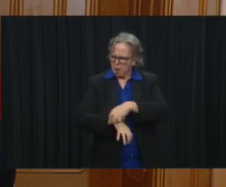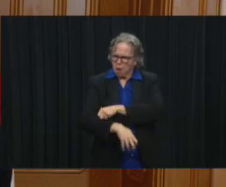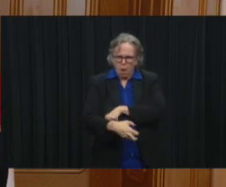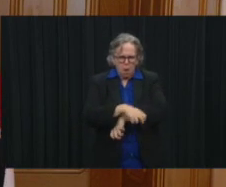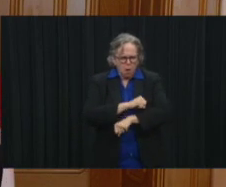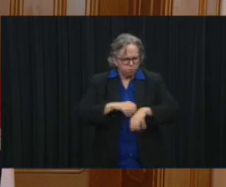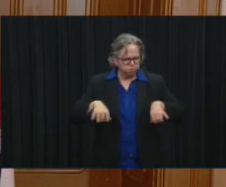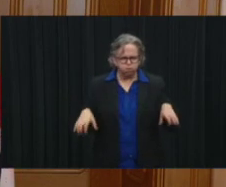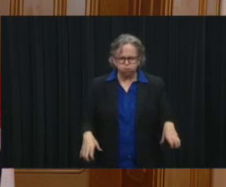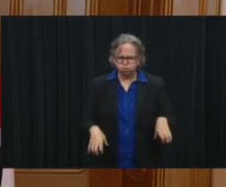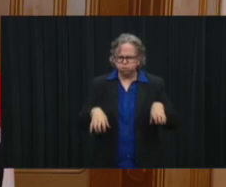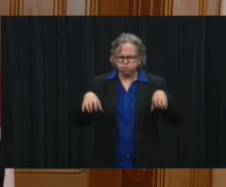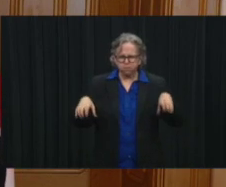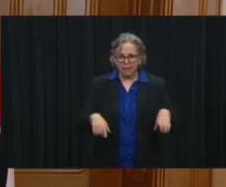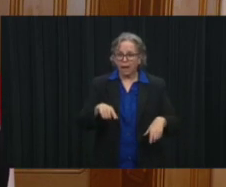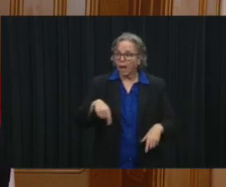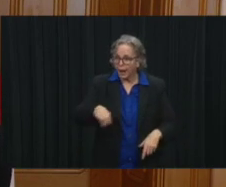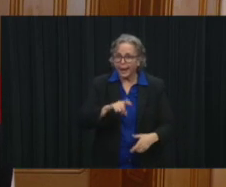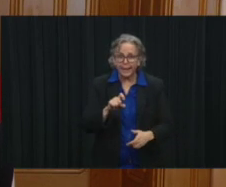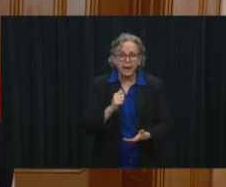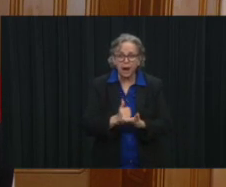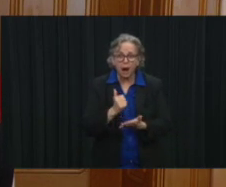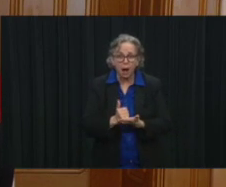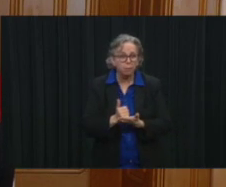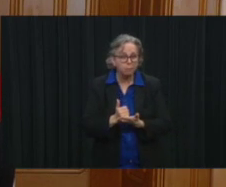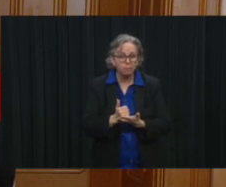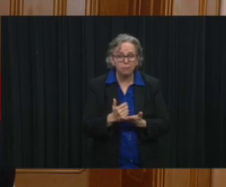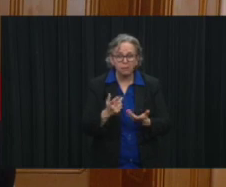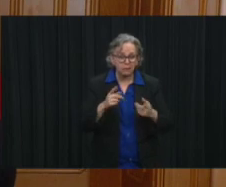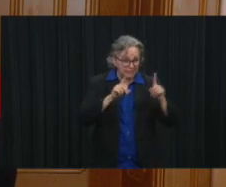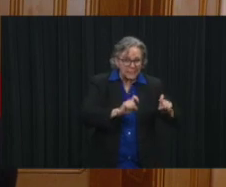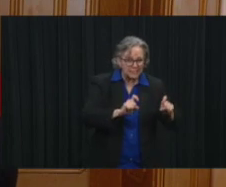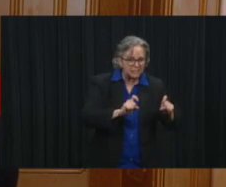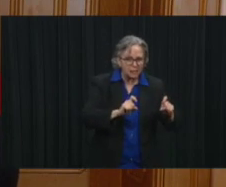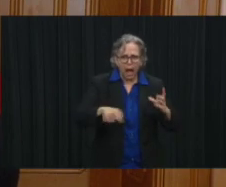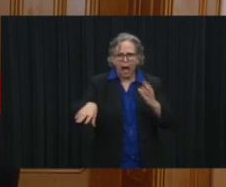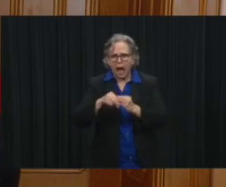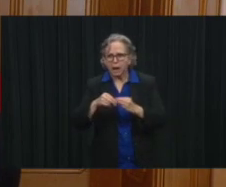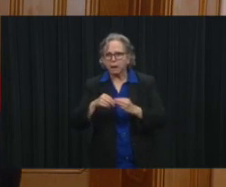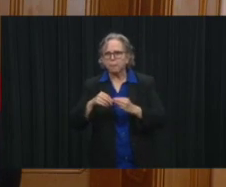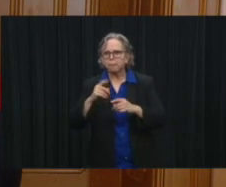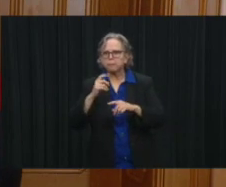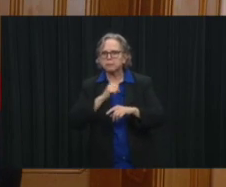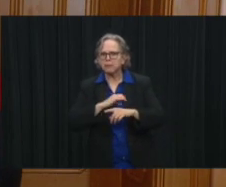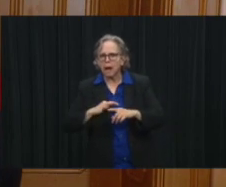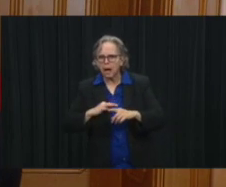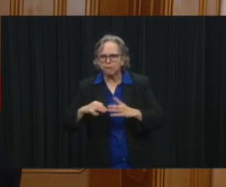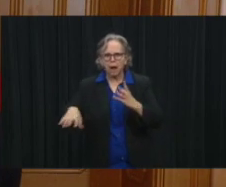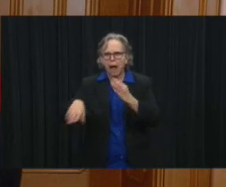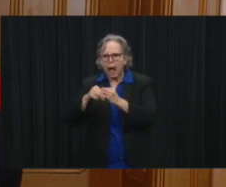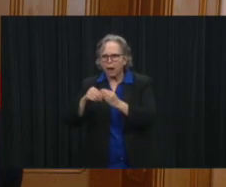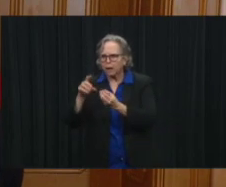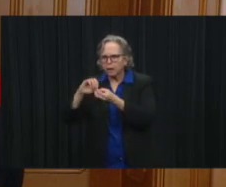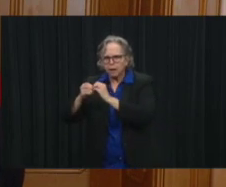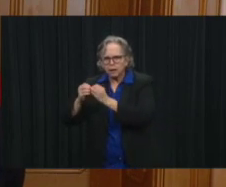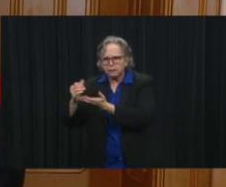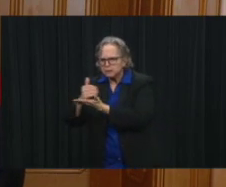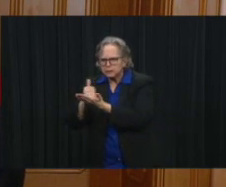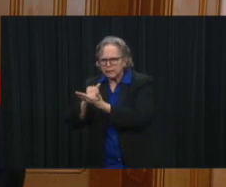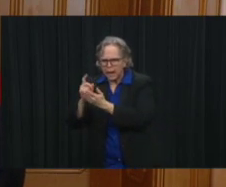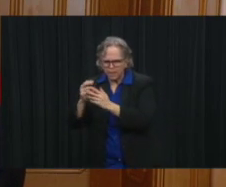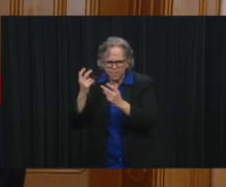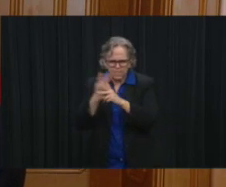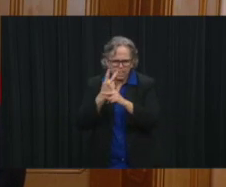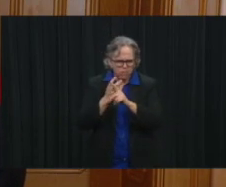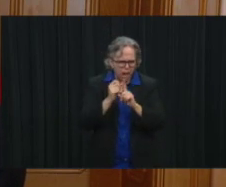along with our hospitals and other healthcare providers, but also to be able to get the data to be able to track this virus. And so in the phase